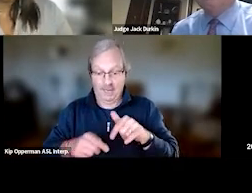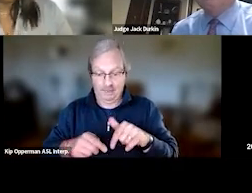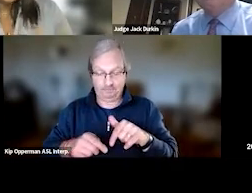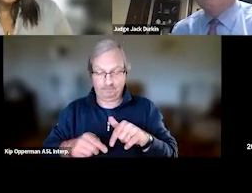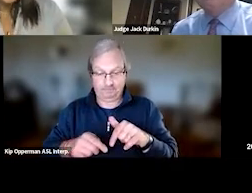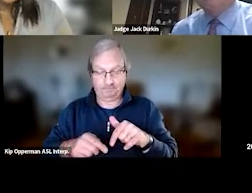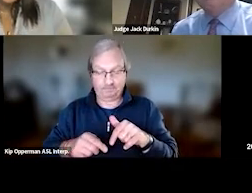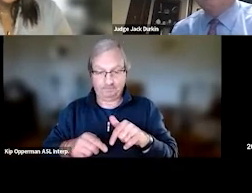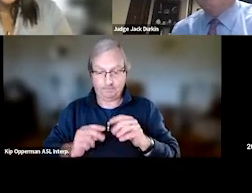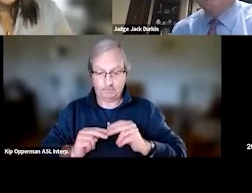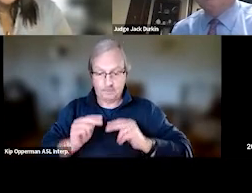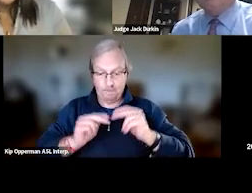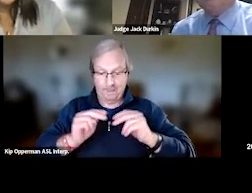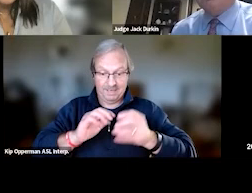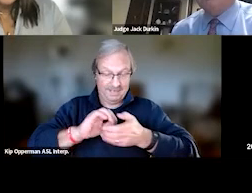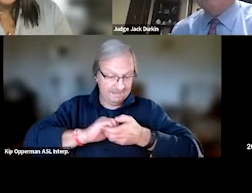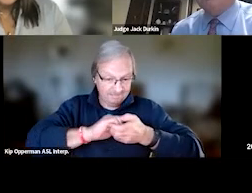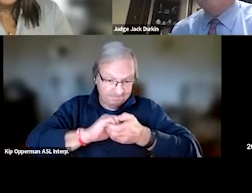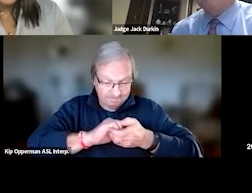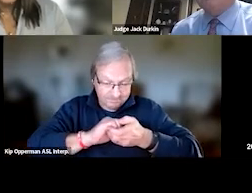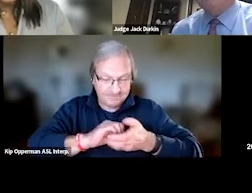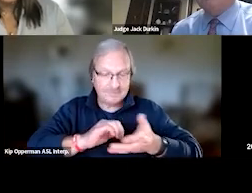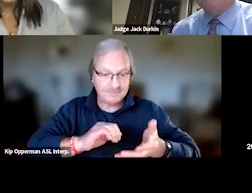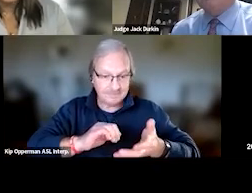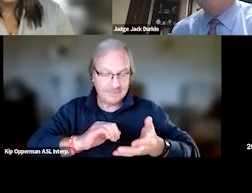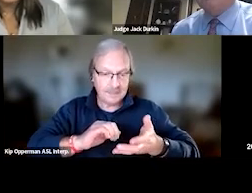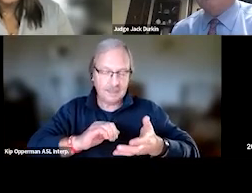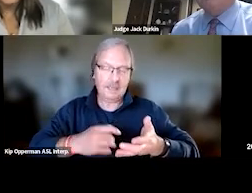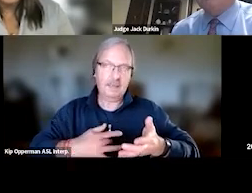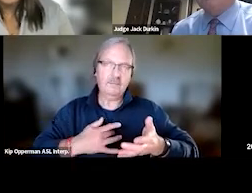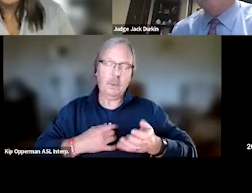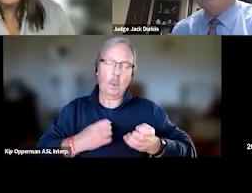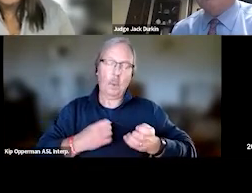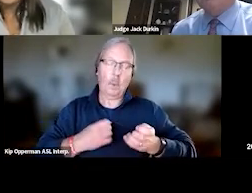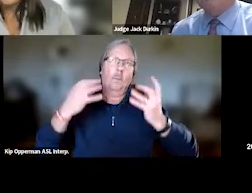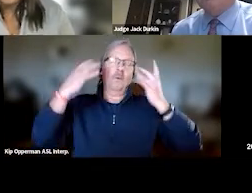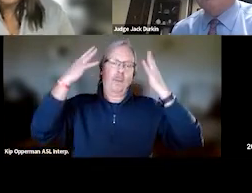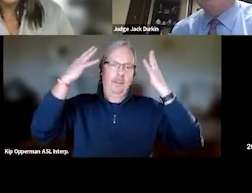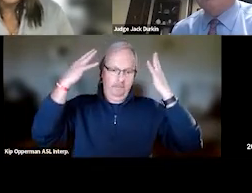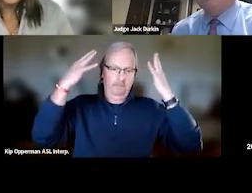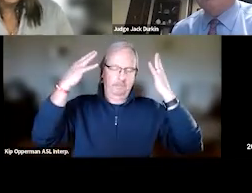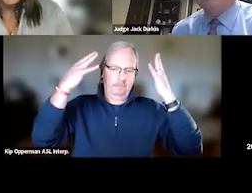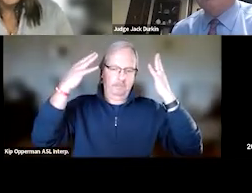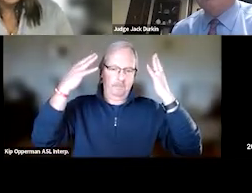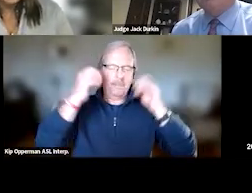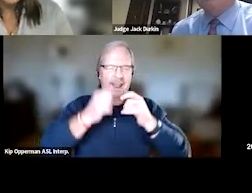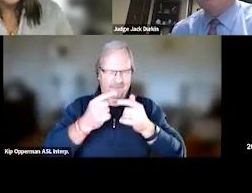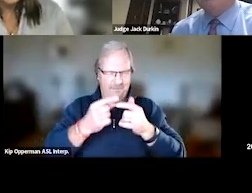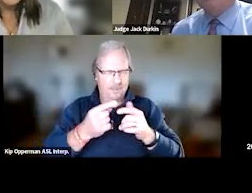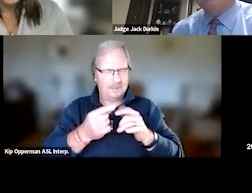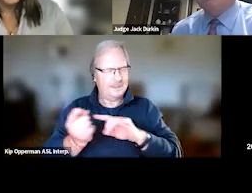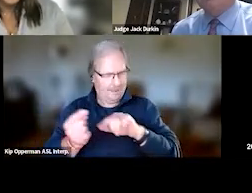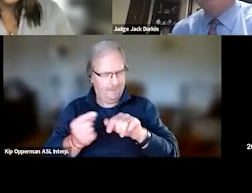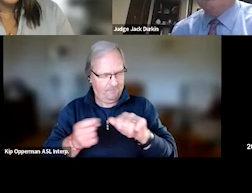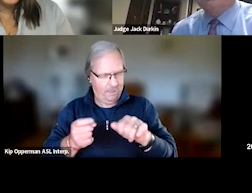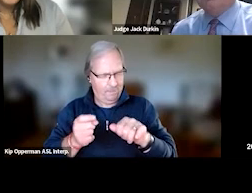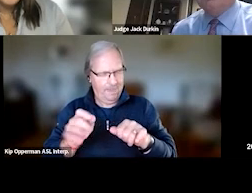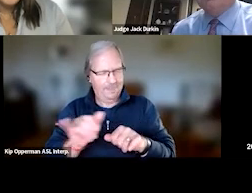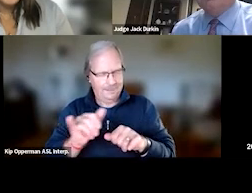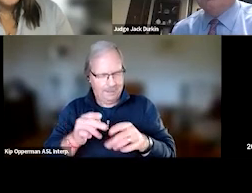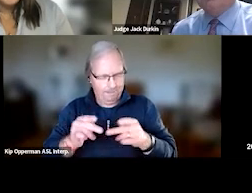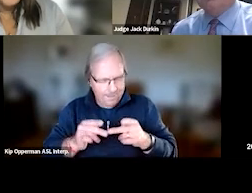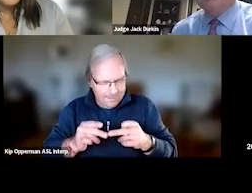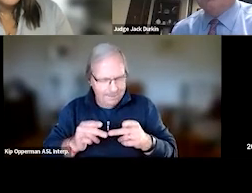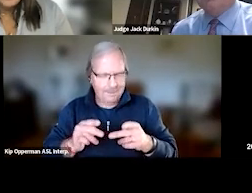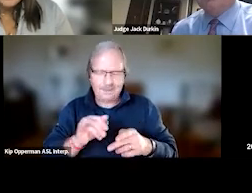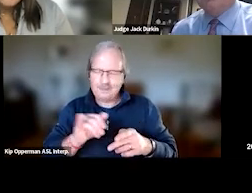Starting it out and building these collaborations can seem a little overwhelming, but everyone really is coming from the same place with the same intent, which is